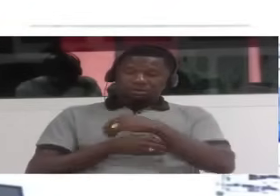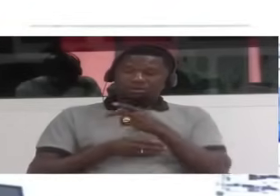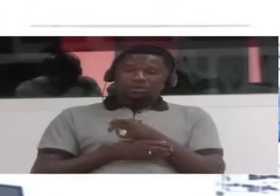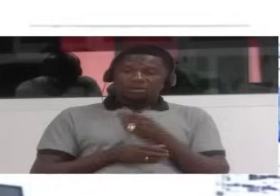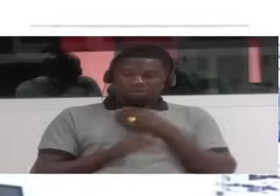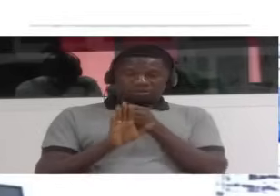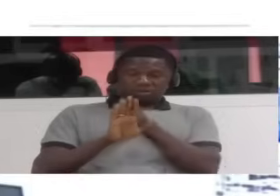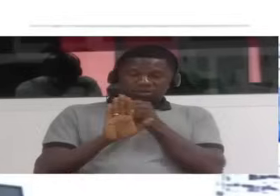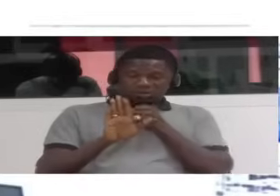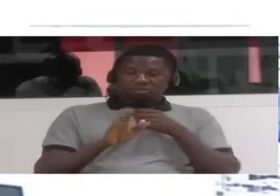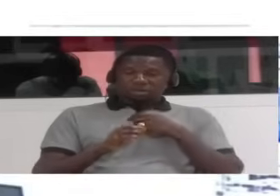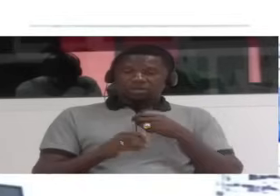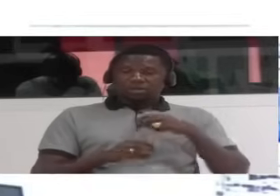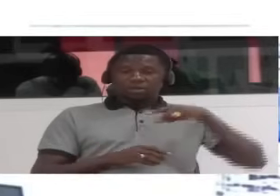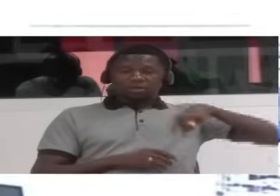the paramilitaries.